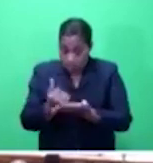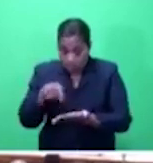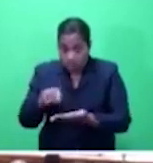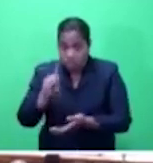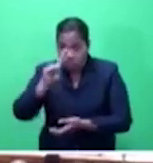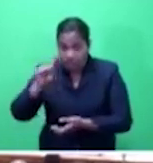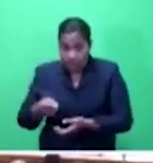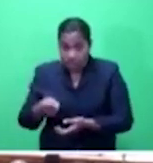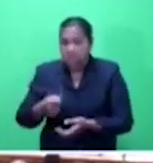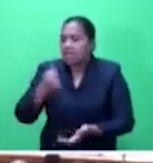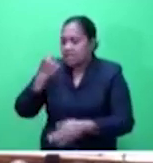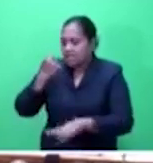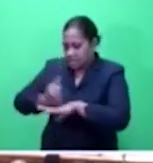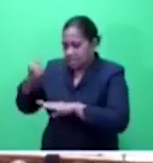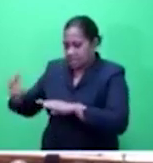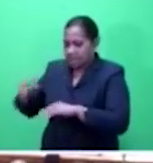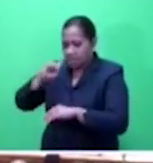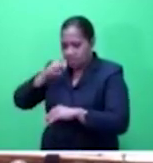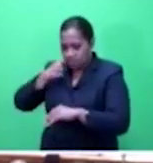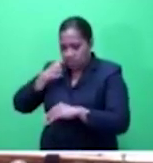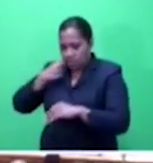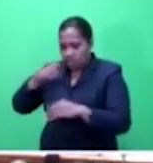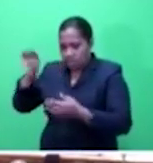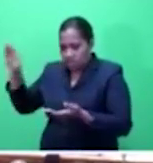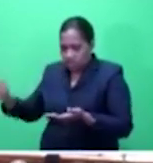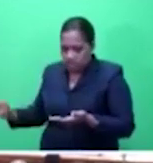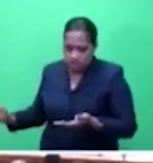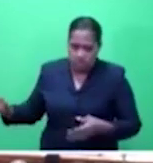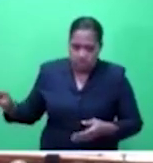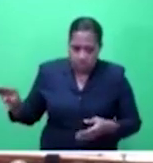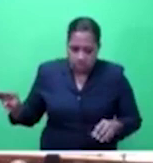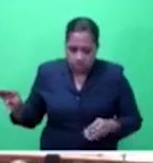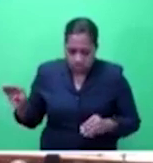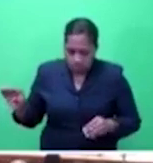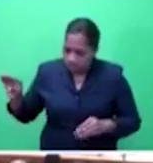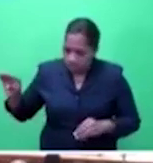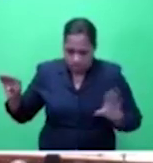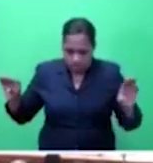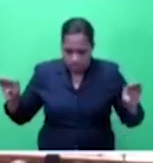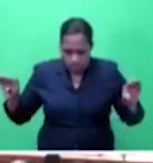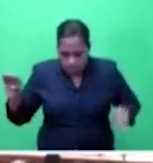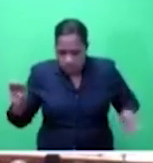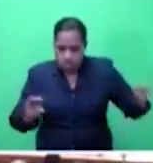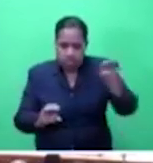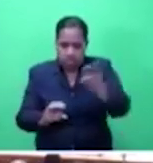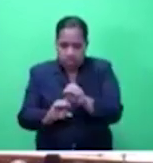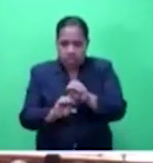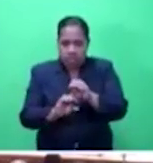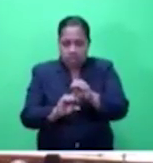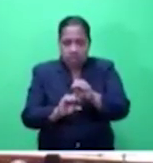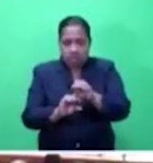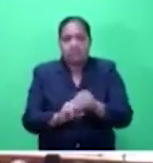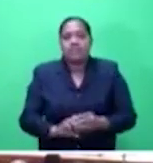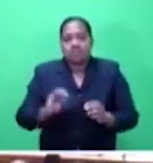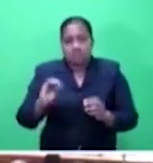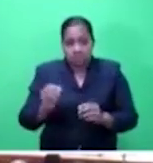the government will directly subsidize the difference. So if you have only $100 in your FNPF account, you will be receiving